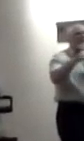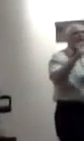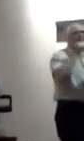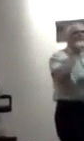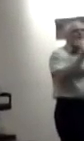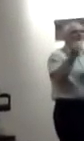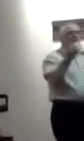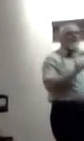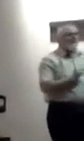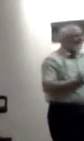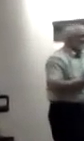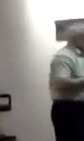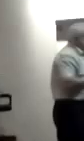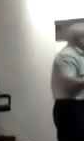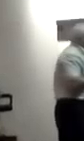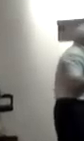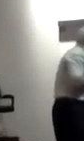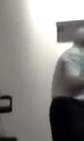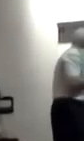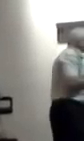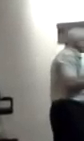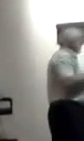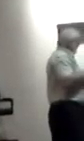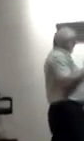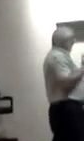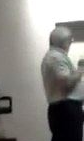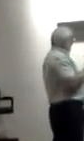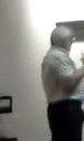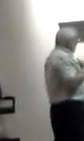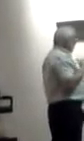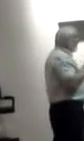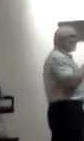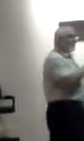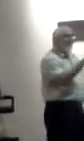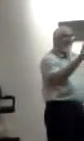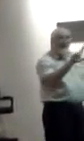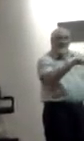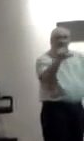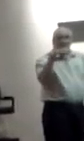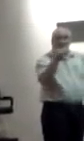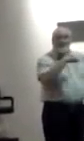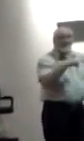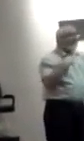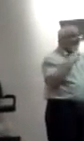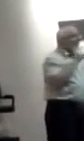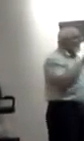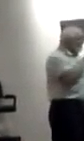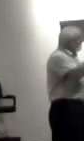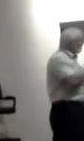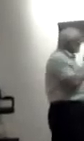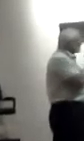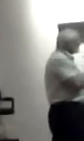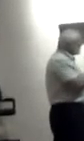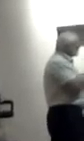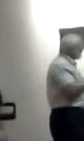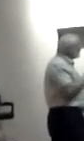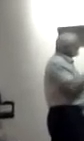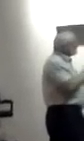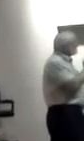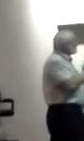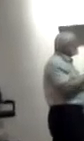them." Now, if you're like me, there's four or five of y'all that typically I get invited somewhere to do